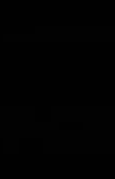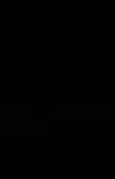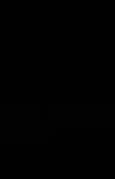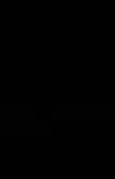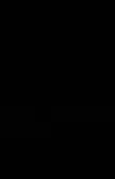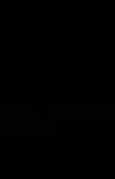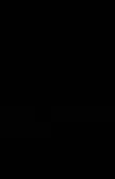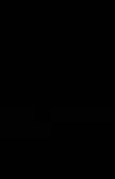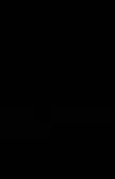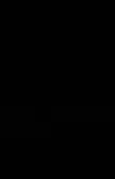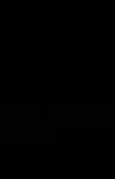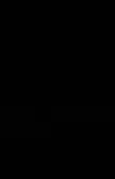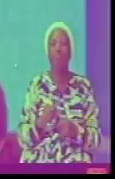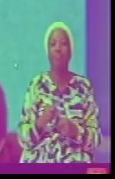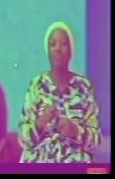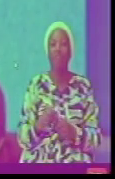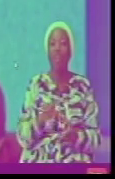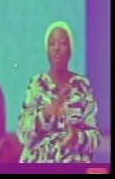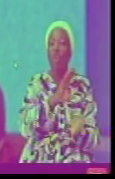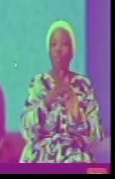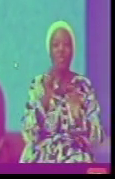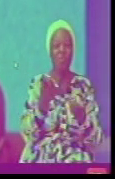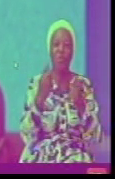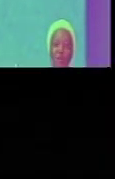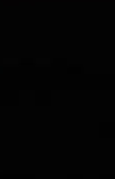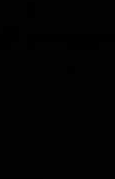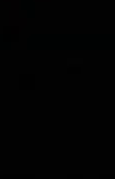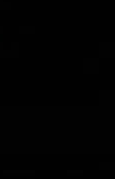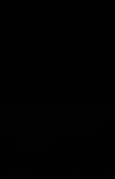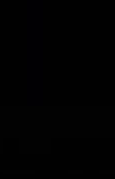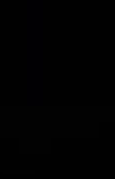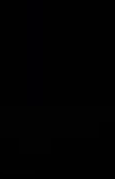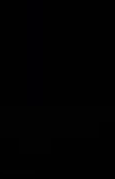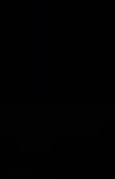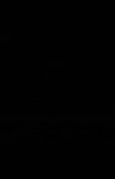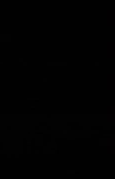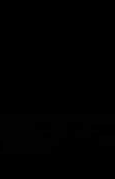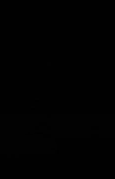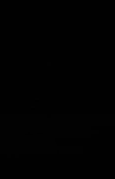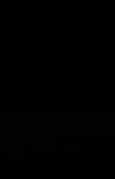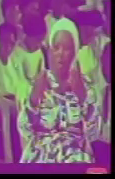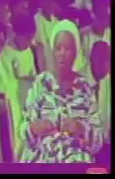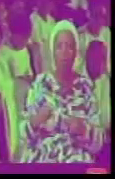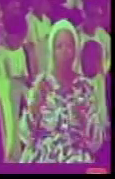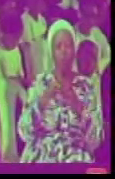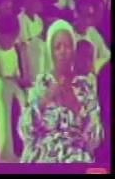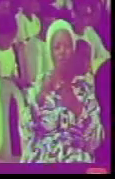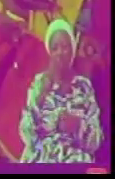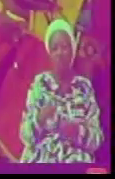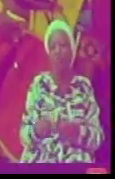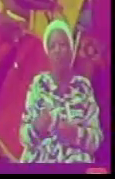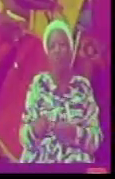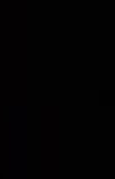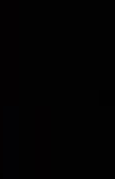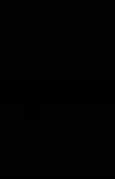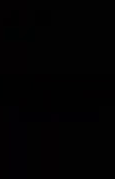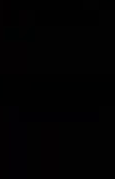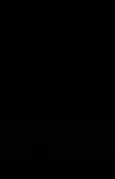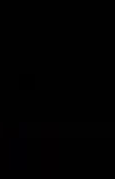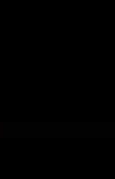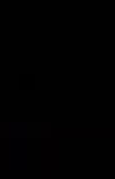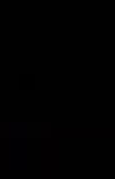his cross, forgiveness will come, compassion will come, a